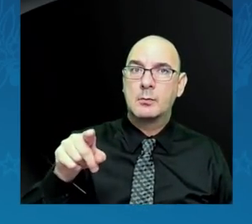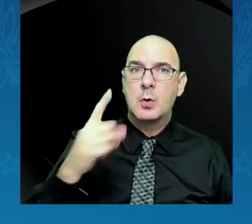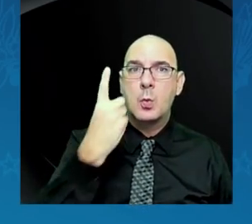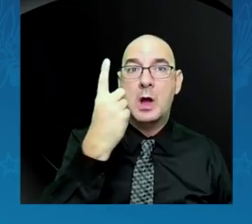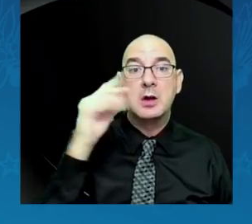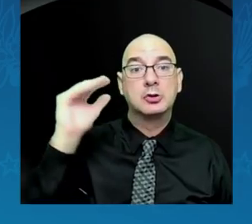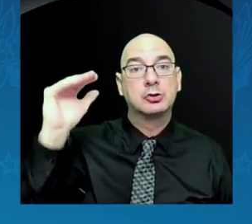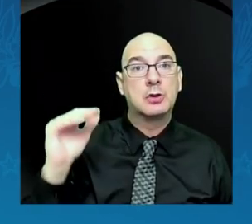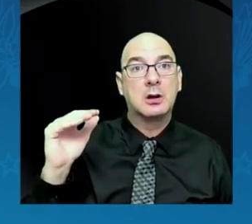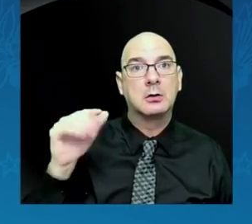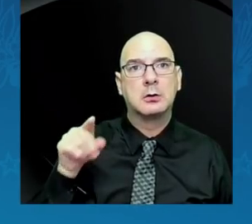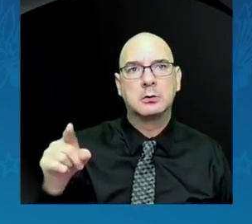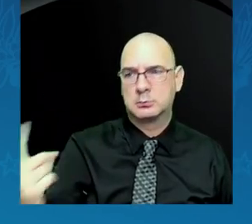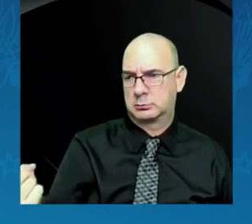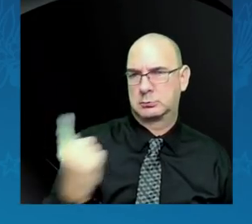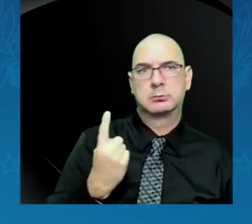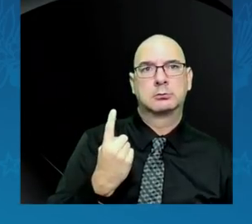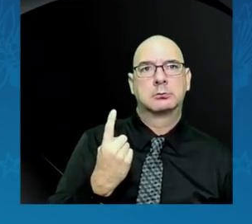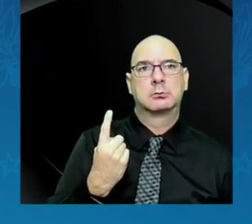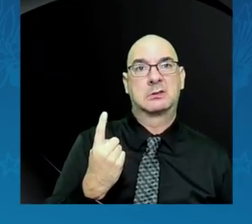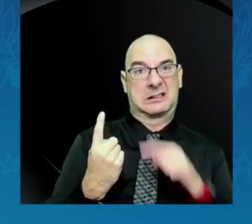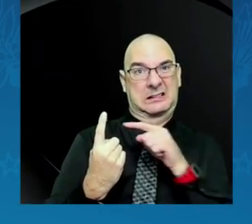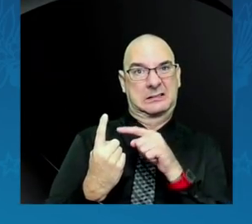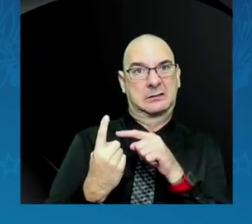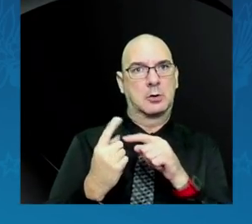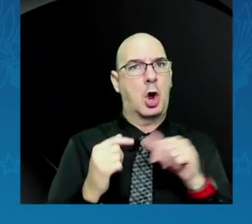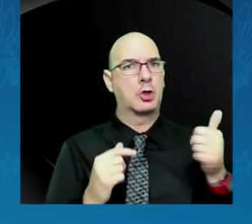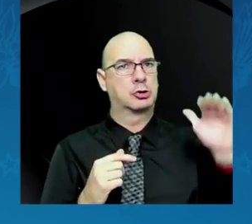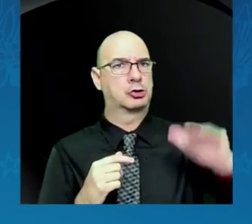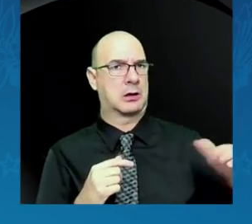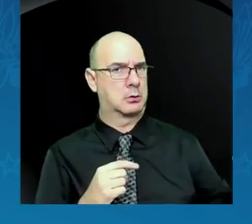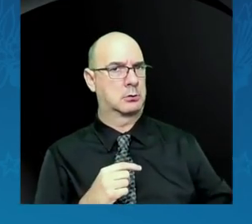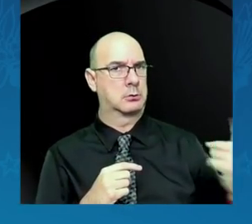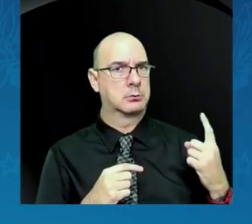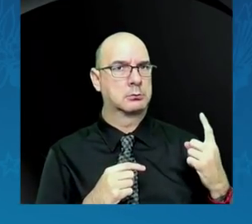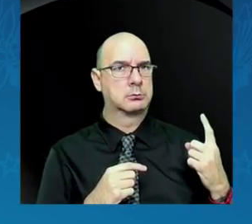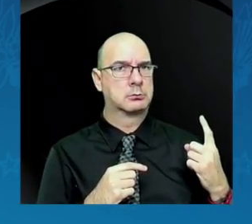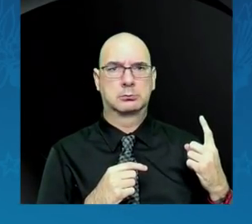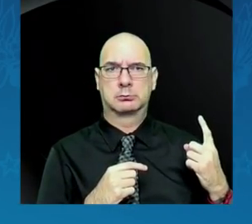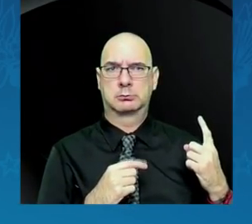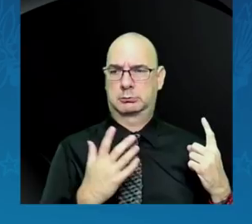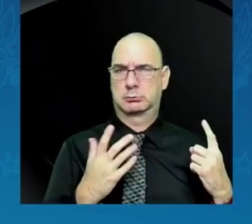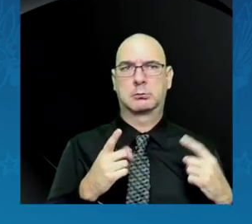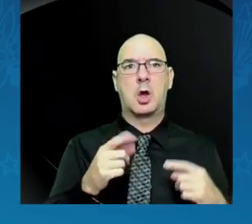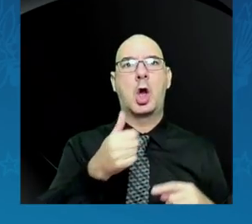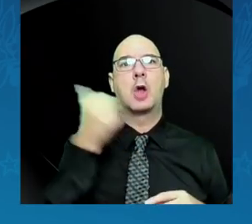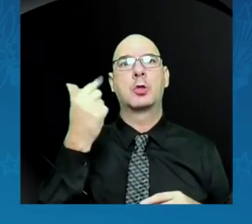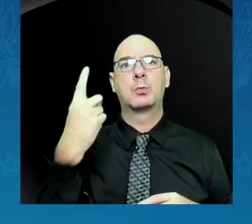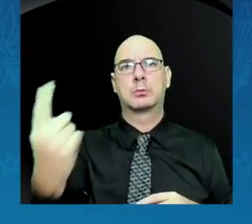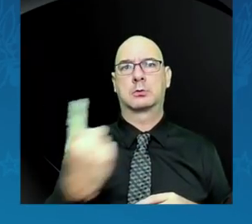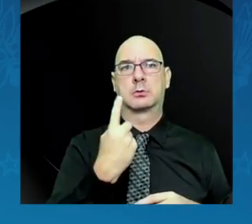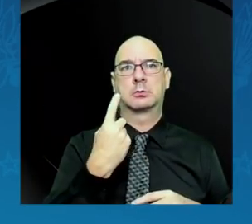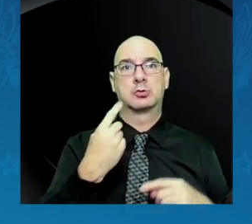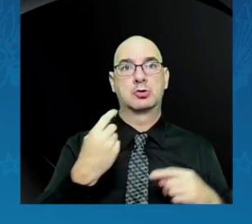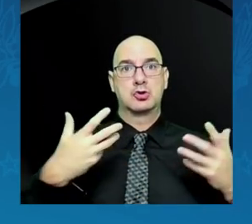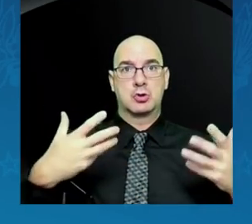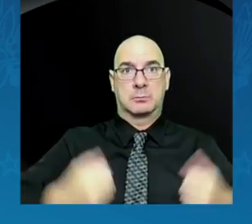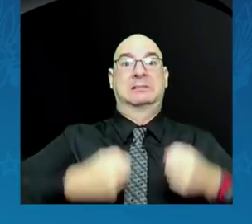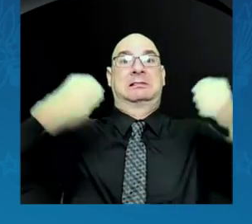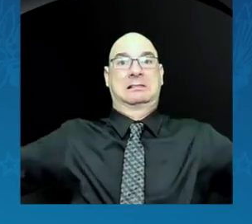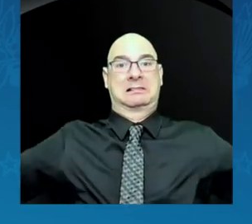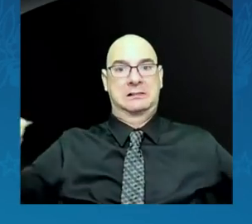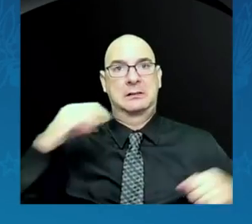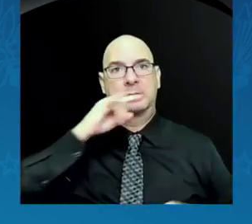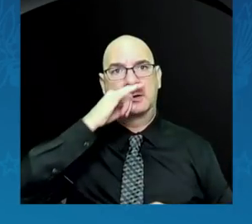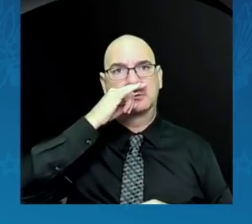then the toddler came in after that, and then somebody came in and grabbed the two kids, and then yesterday, we saw a different